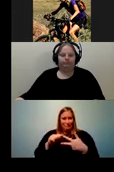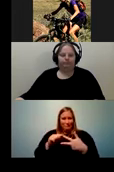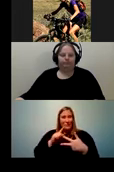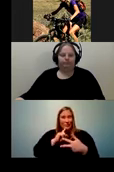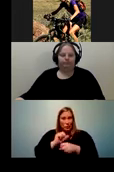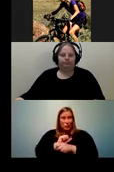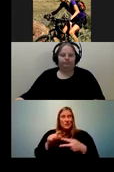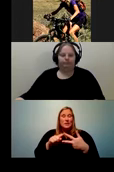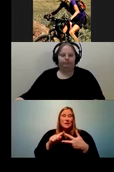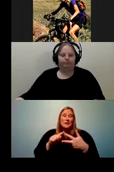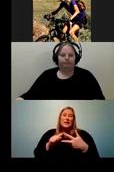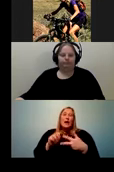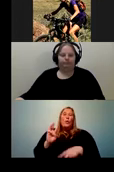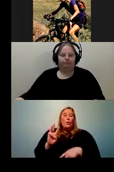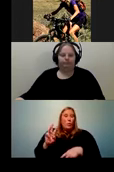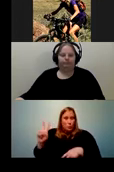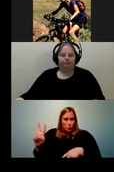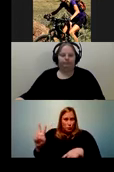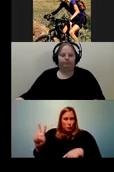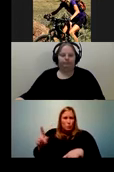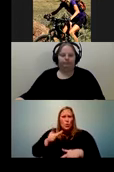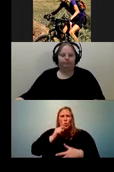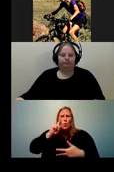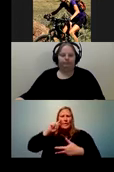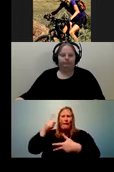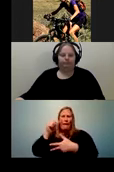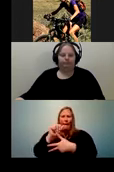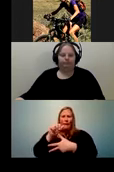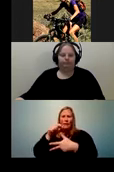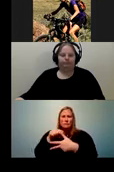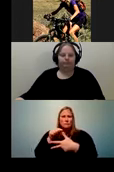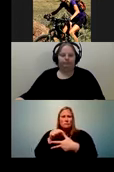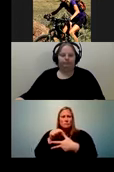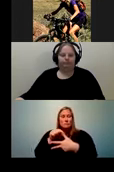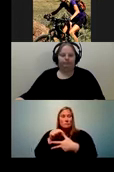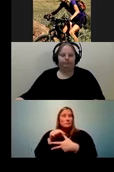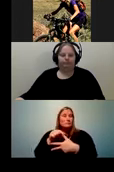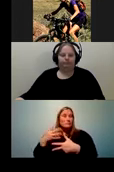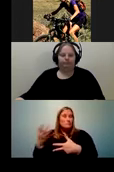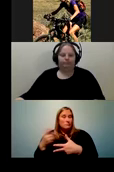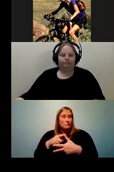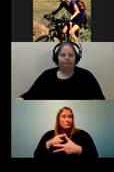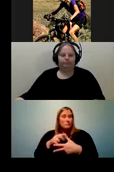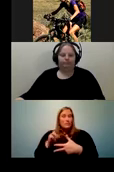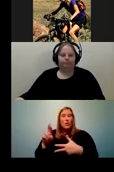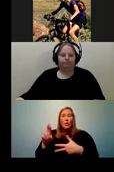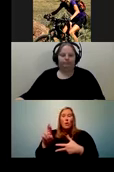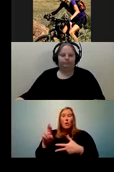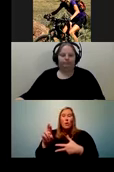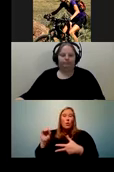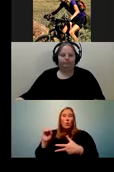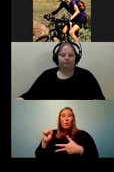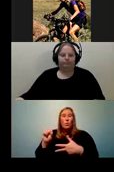in the vein of World War II, who do you think candidate A might be? Well, ladies and gentlemen, it's Franklin